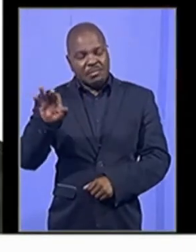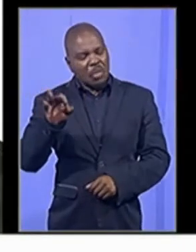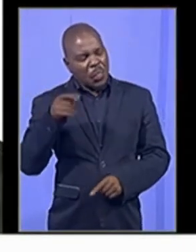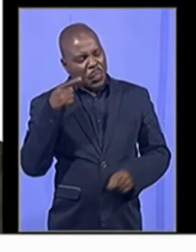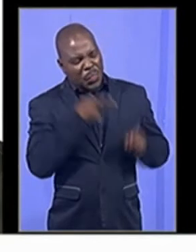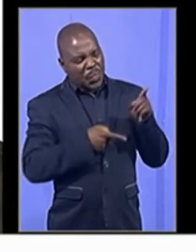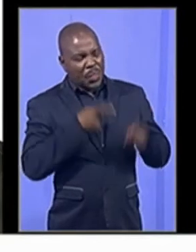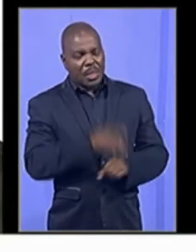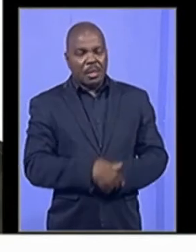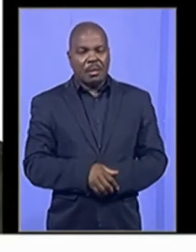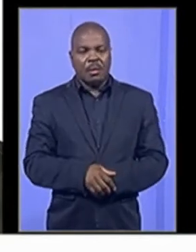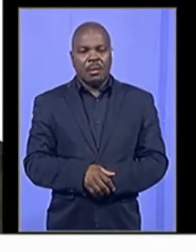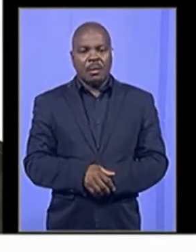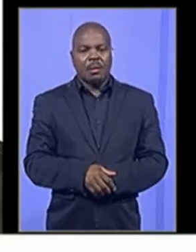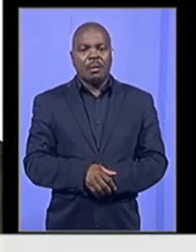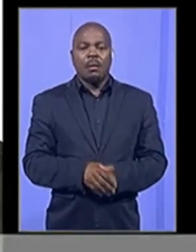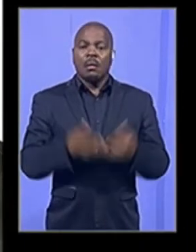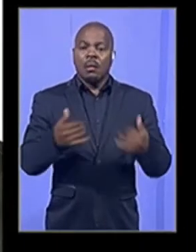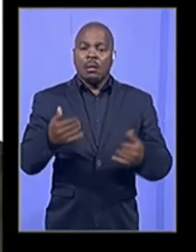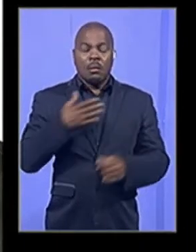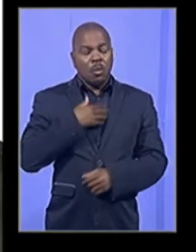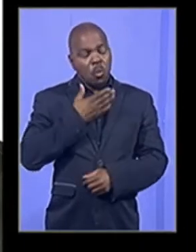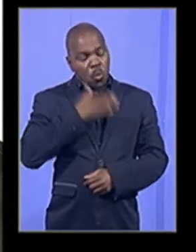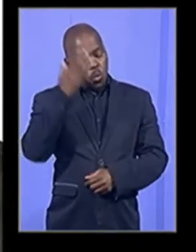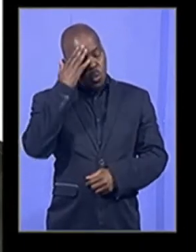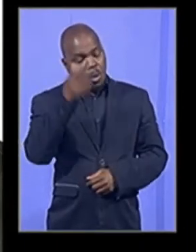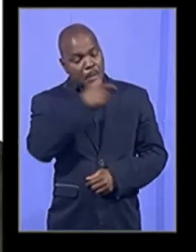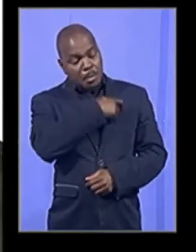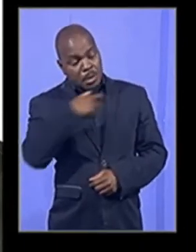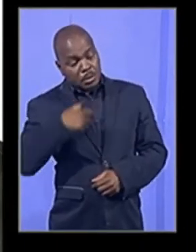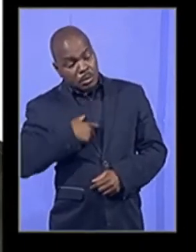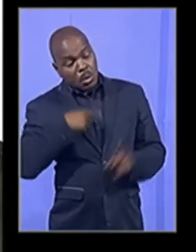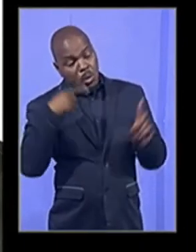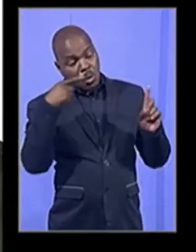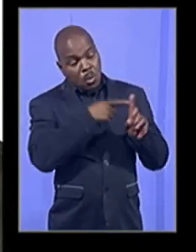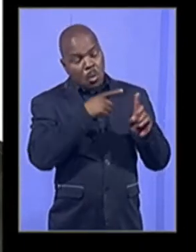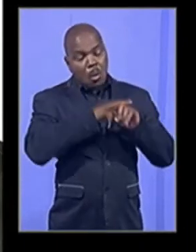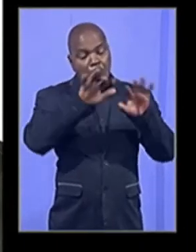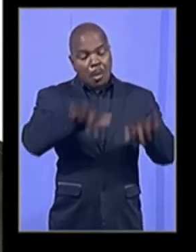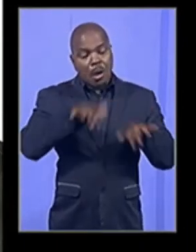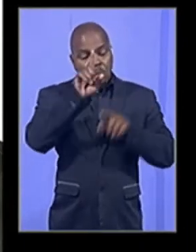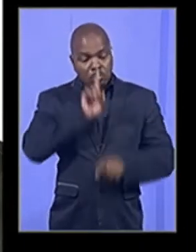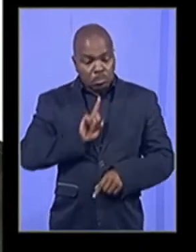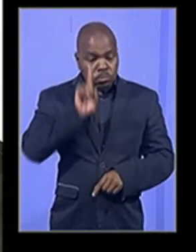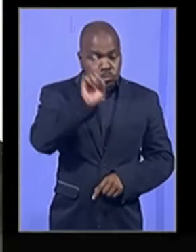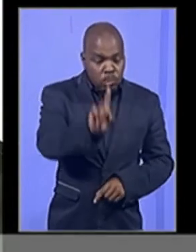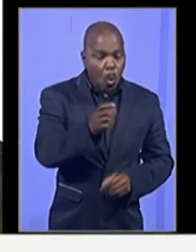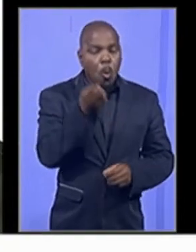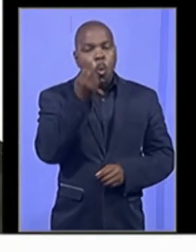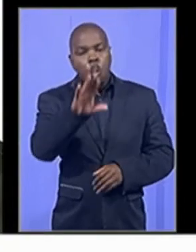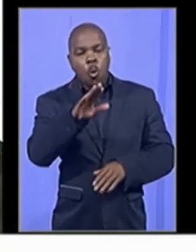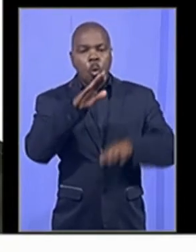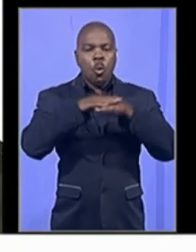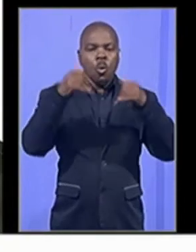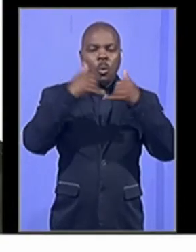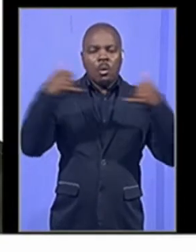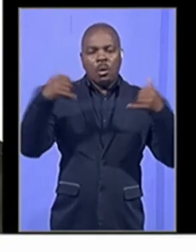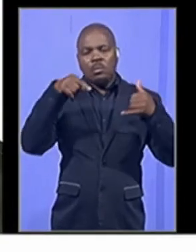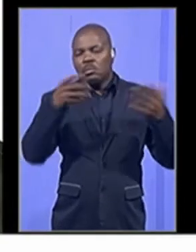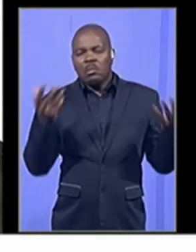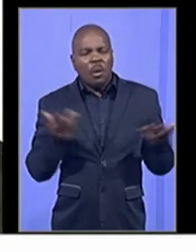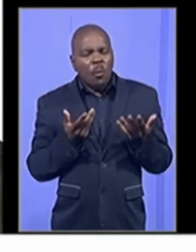of Tuesday, is the president going to be physically in parliament or he will be answering a question on which one?